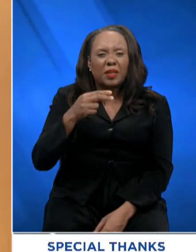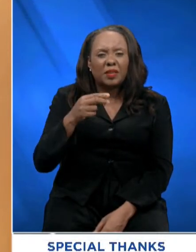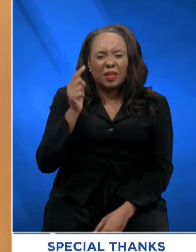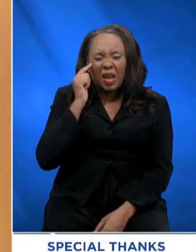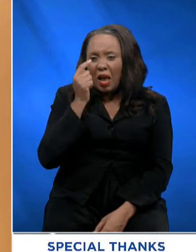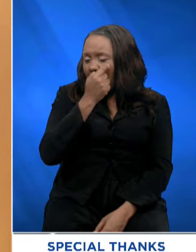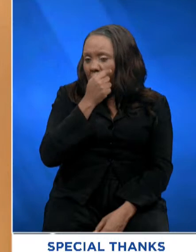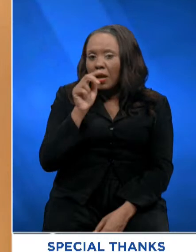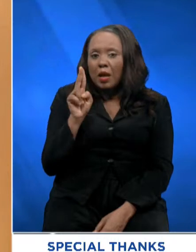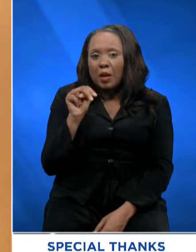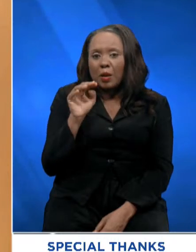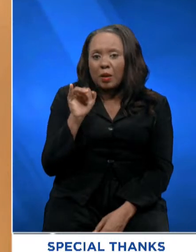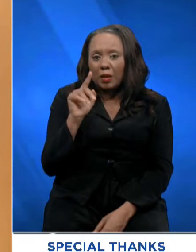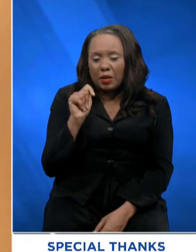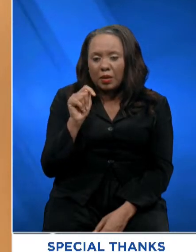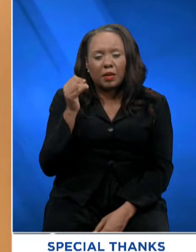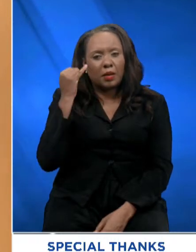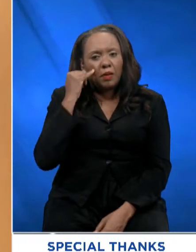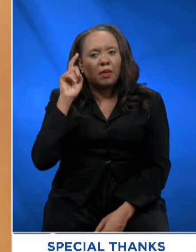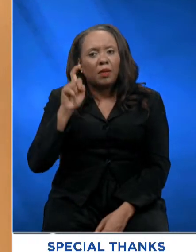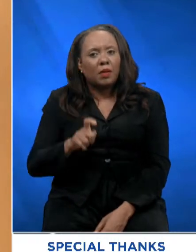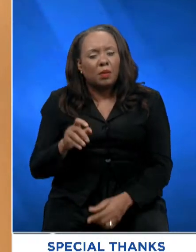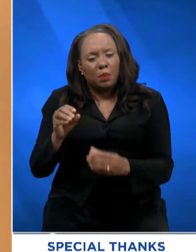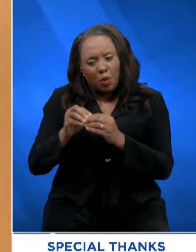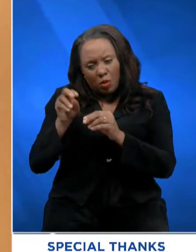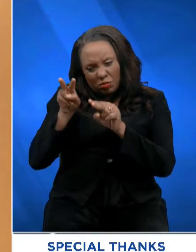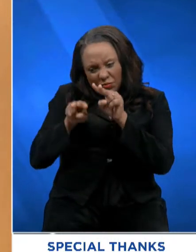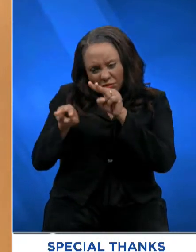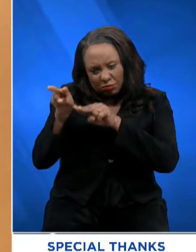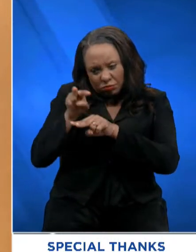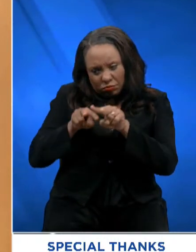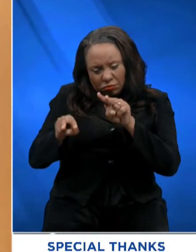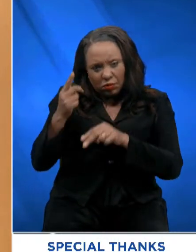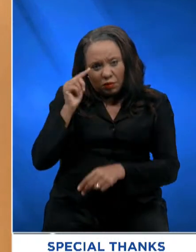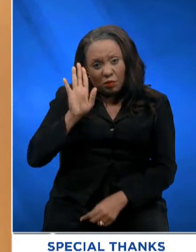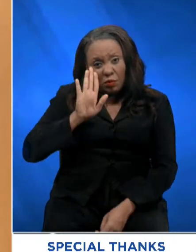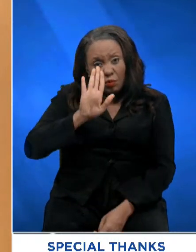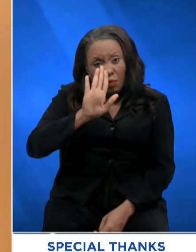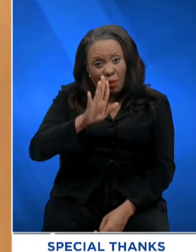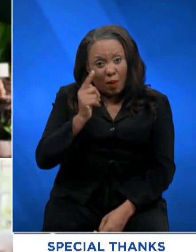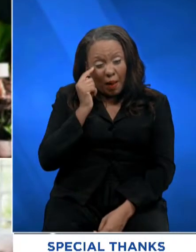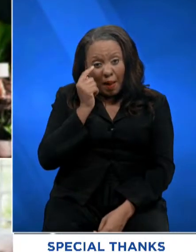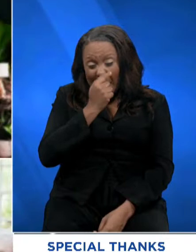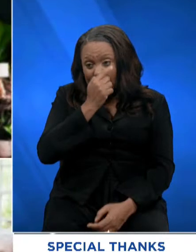have closer monitoring of your diabetic eye disease.